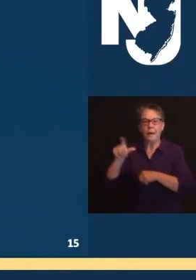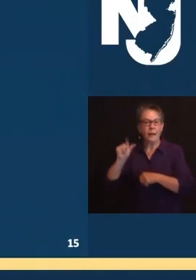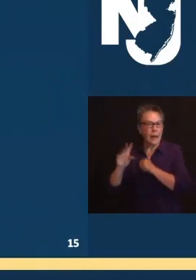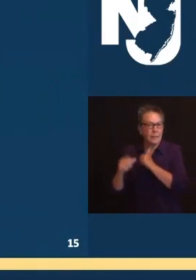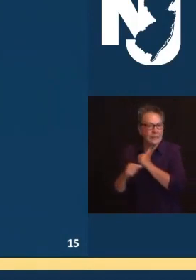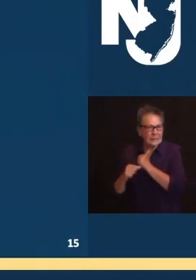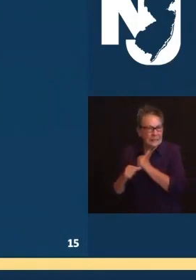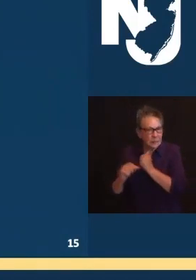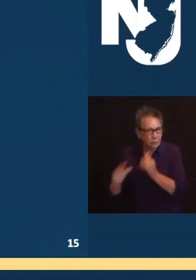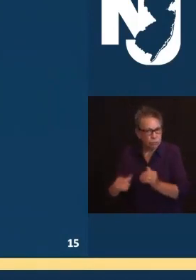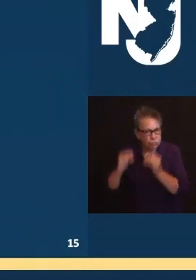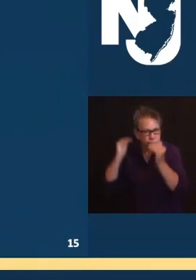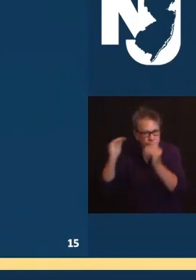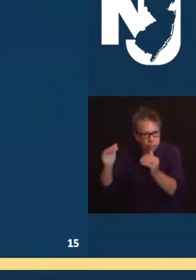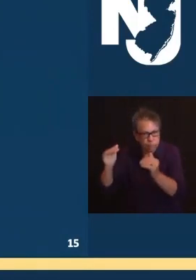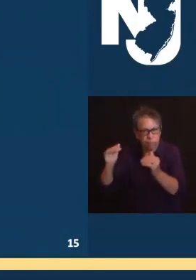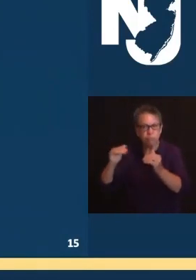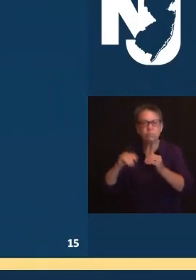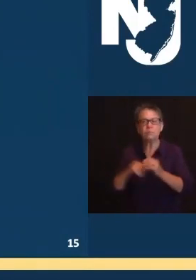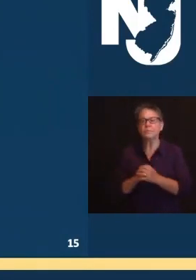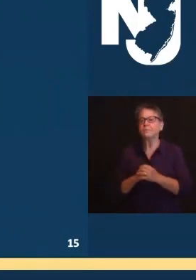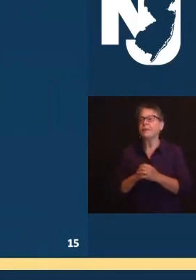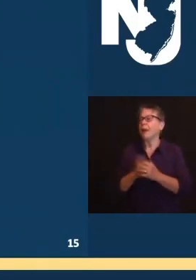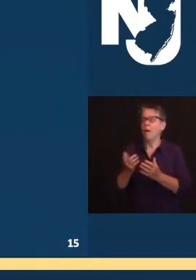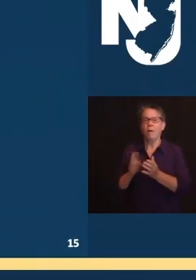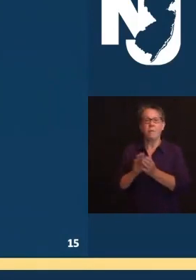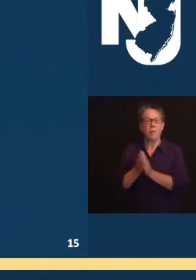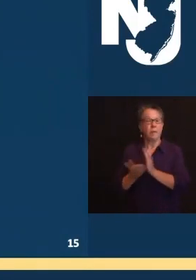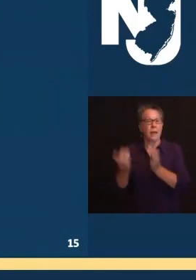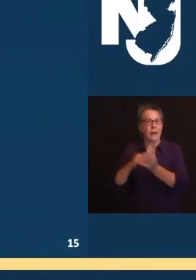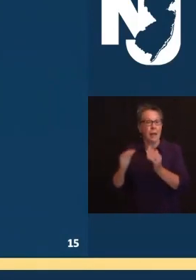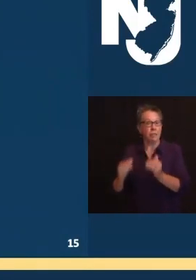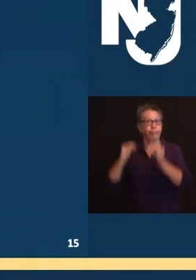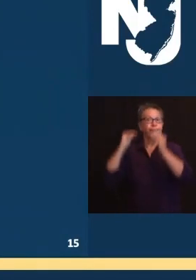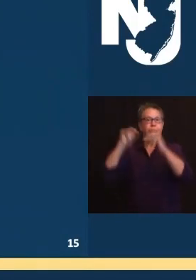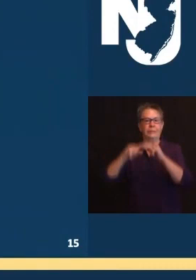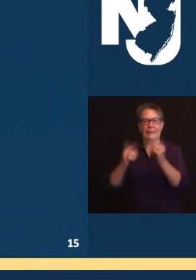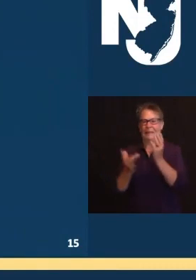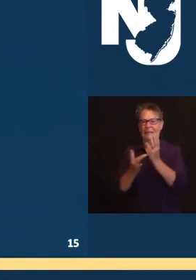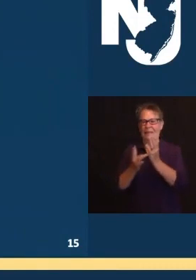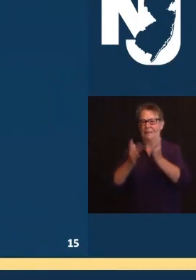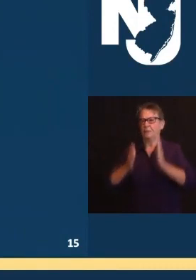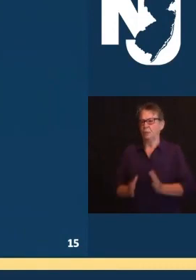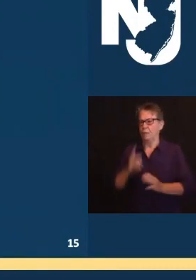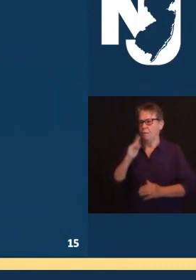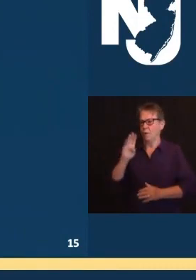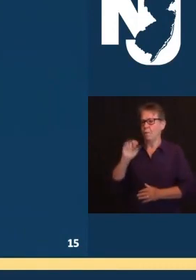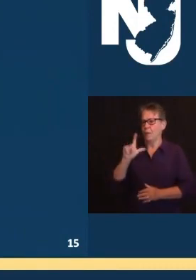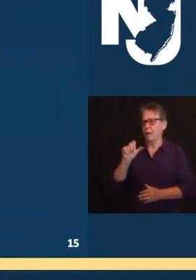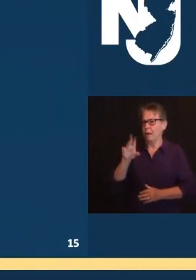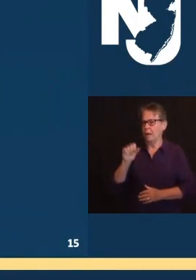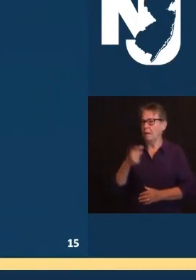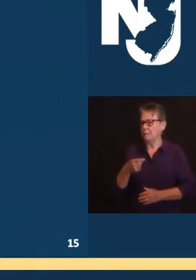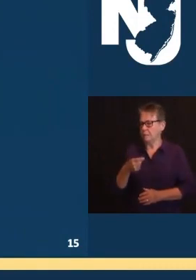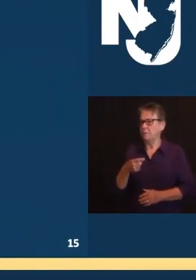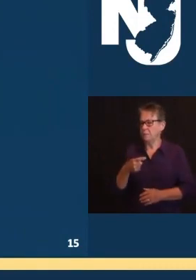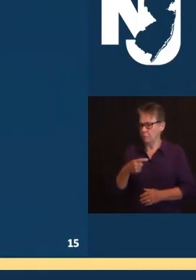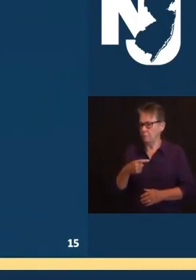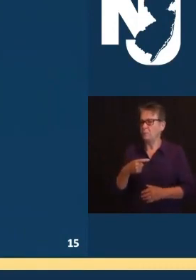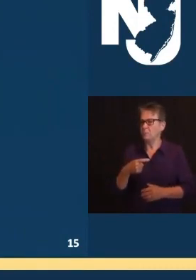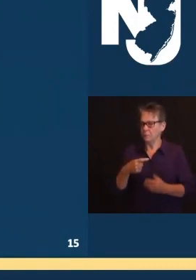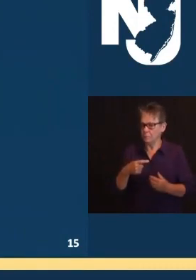for scientists with advanced degrees, most of them with PhDs. He was self-taught in organic